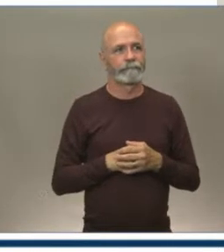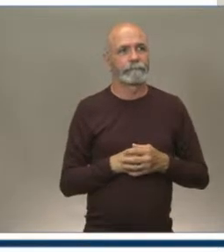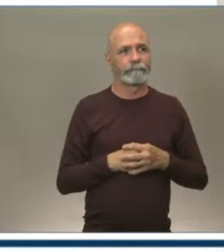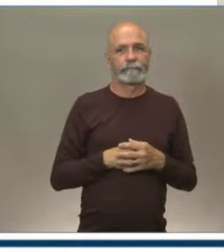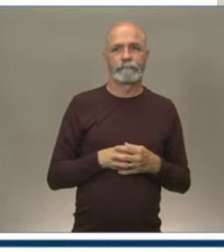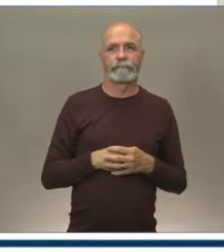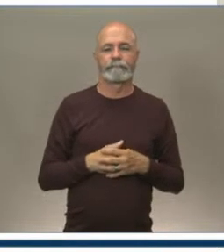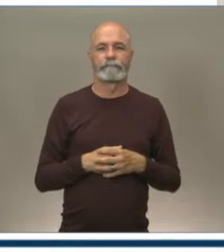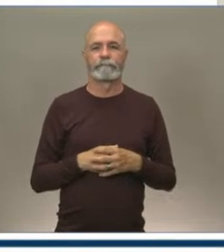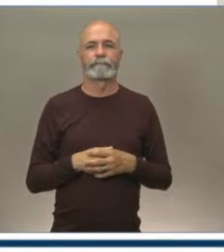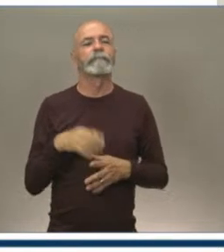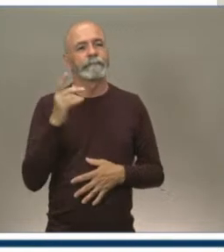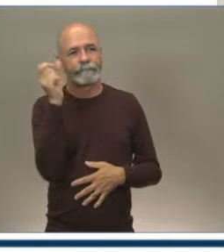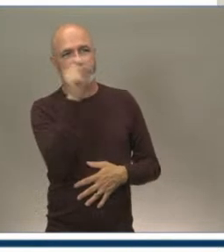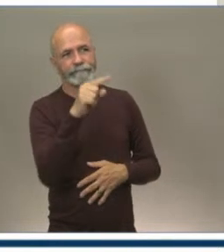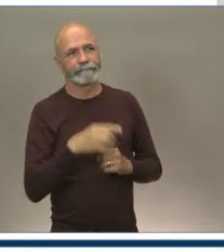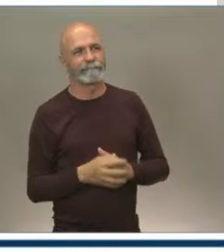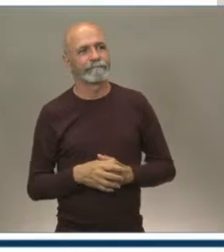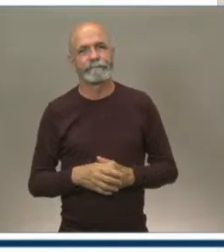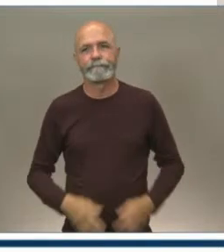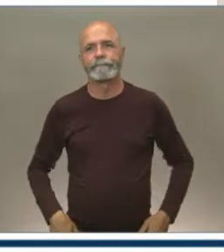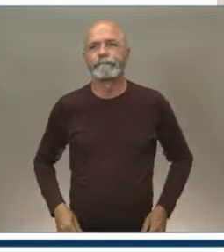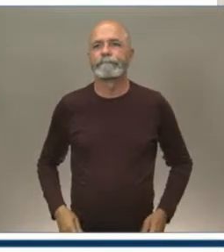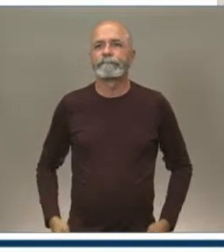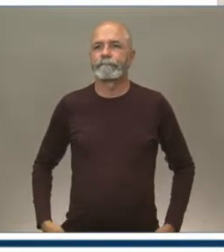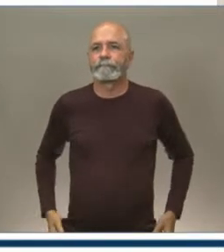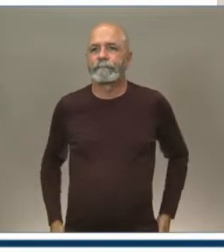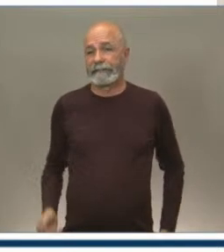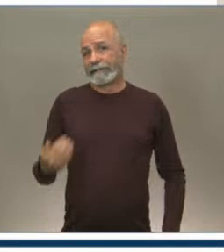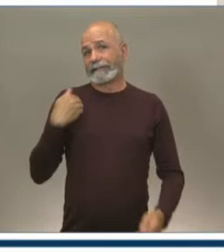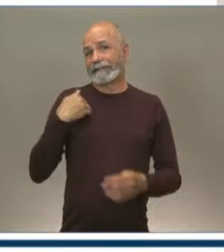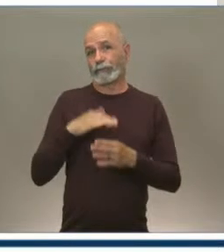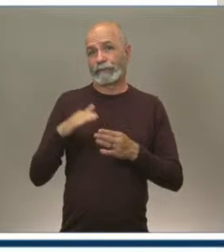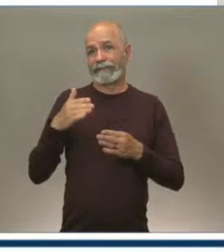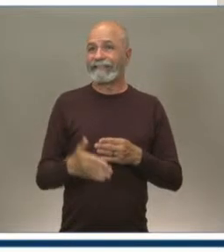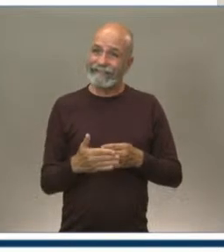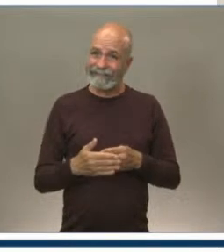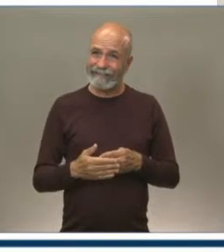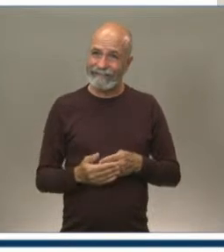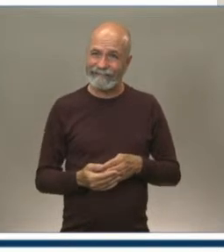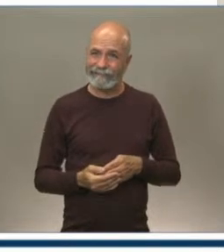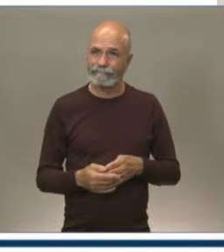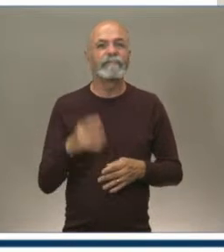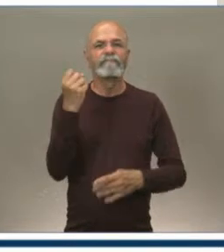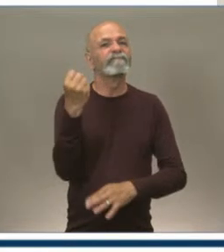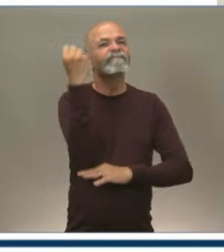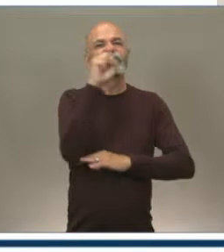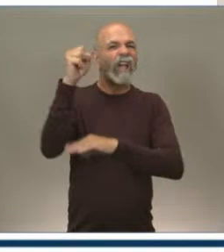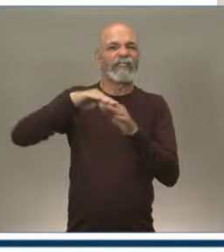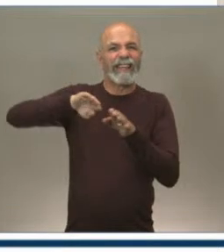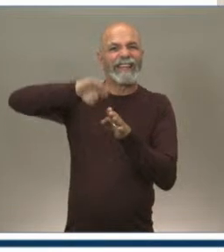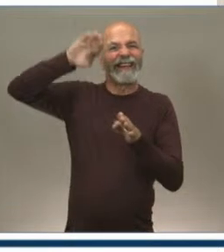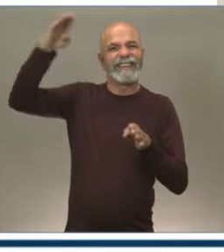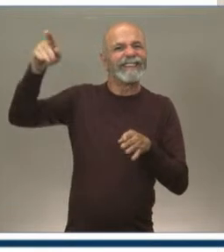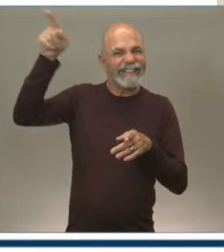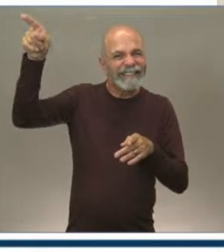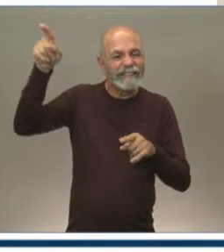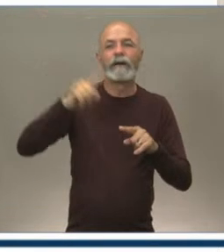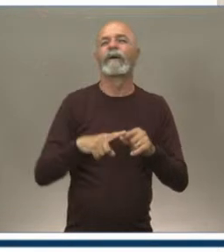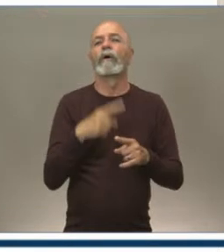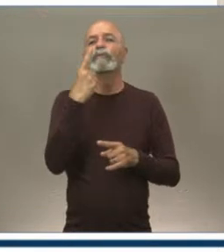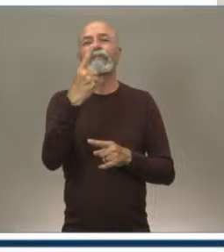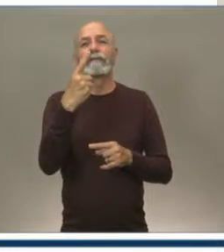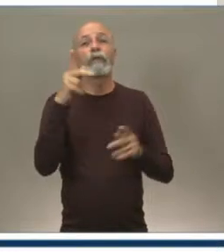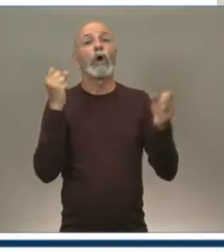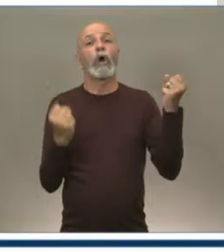Thank you. Over the weekend, there were a couple of rallies held in Halifax, and one of those rallies was a car rally involving